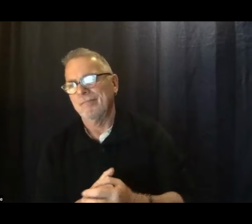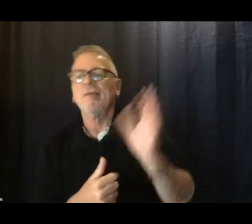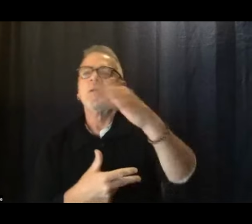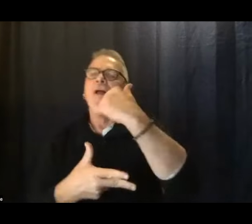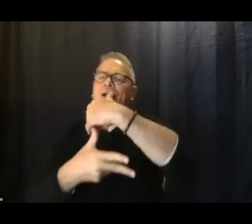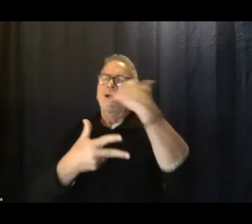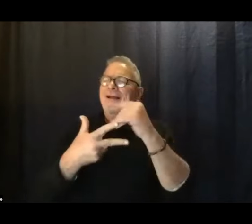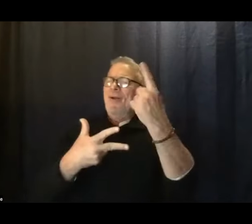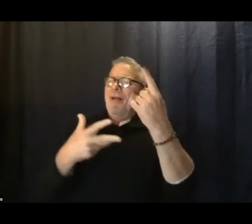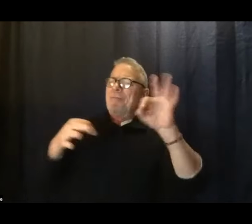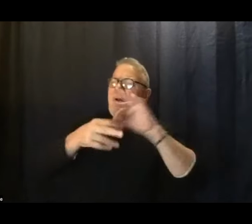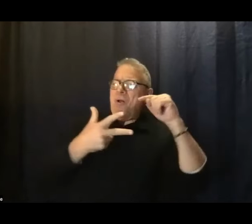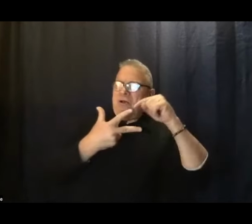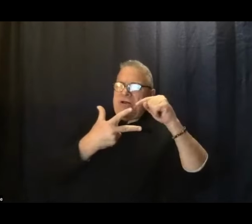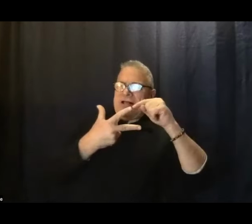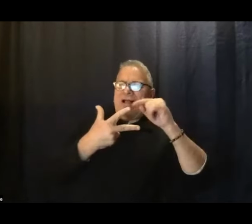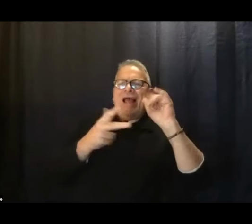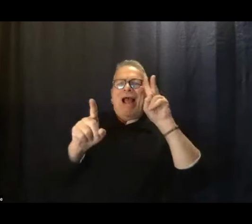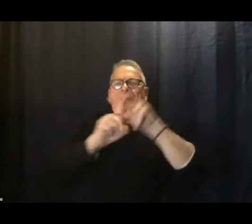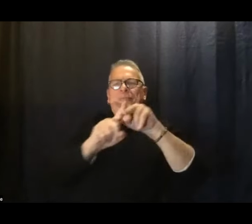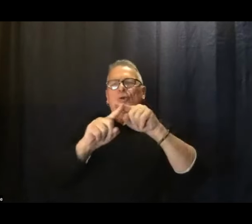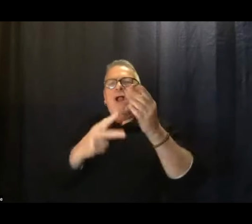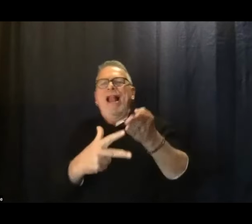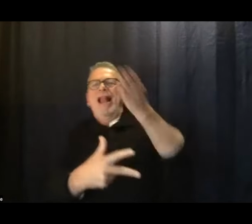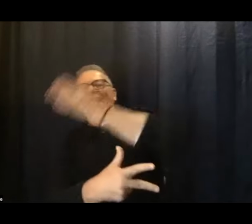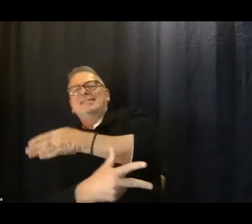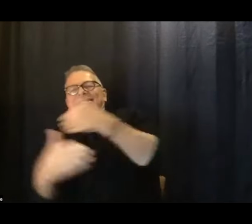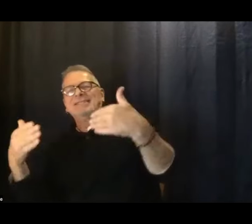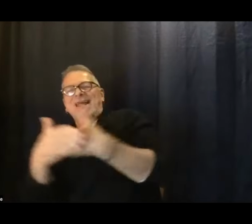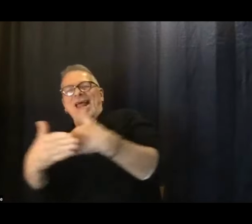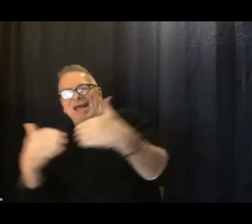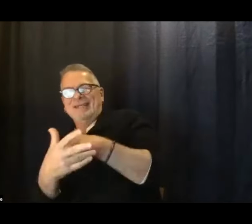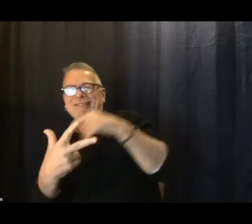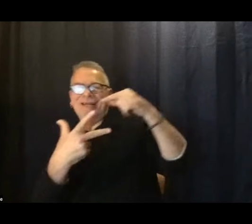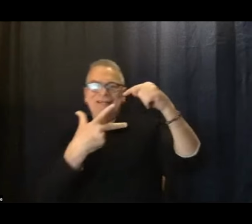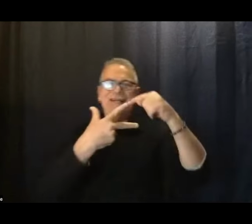And I'll go into those a little bit more later about that as we go through this. Now,